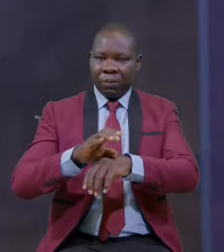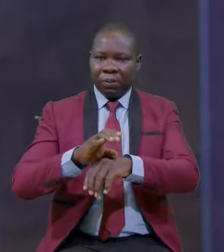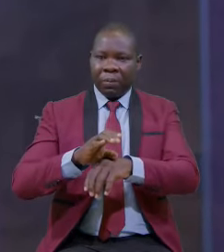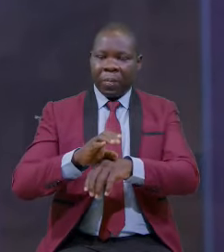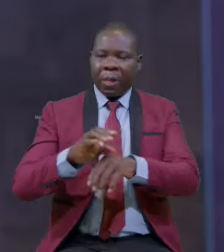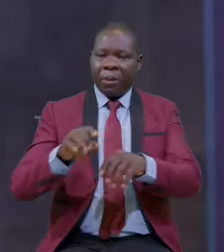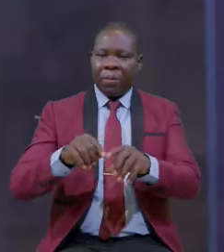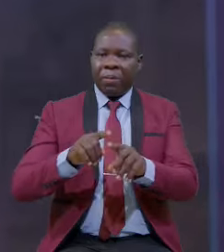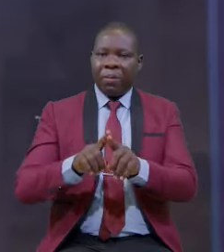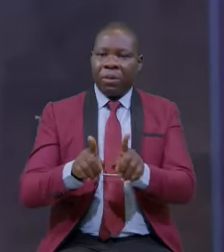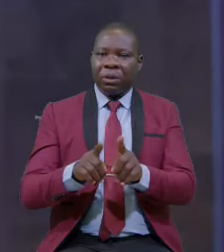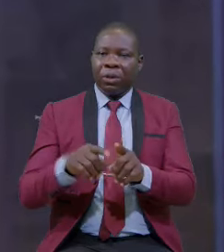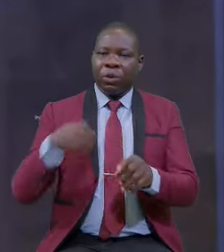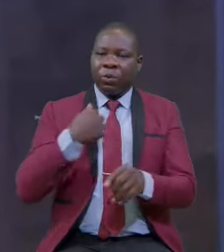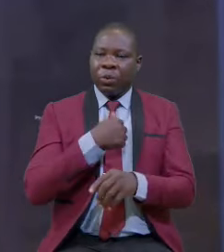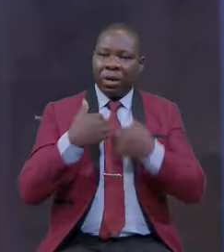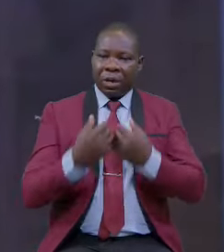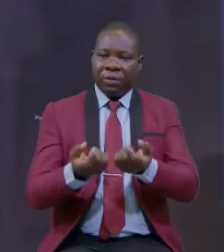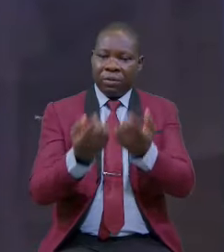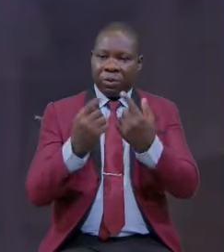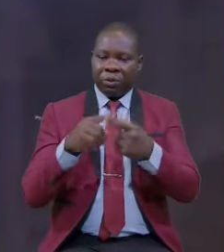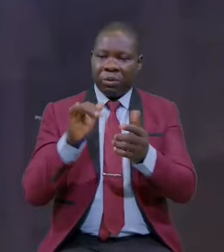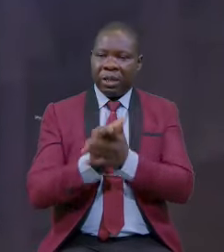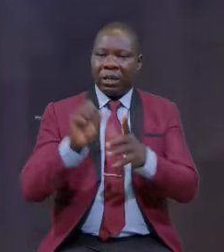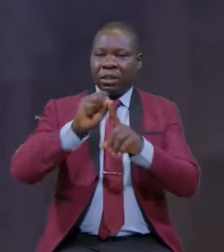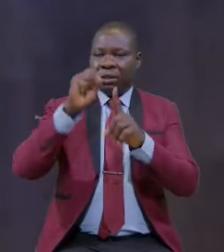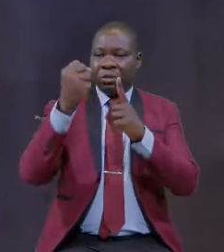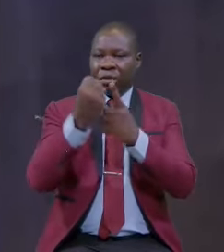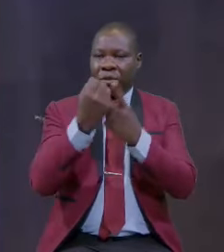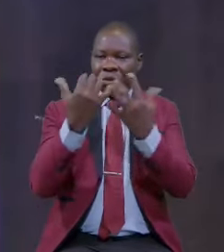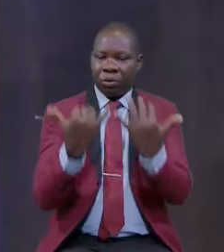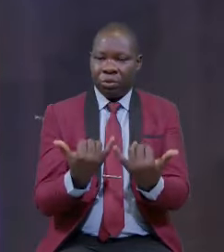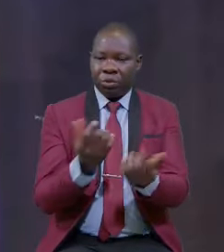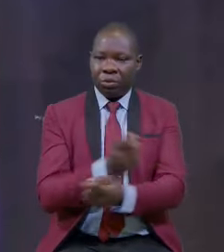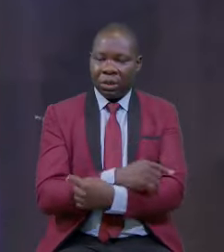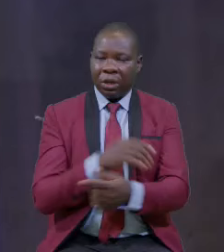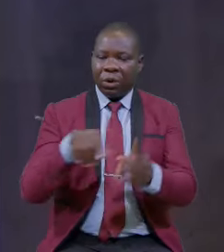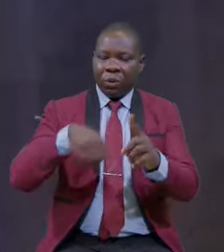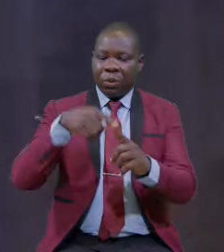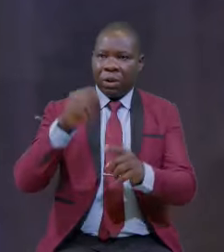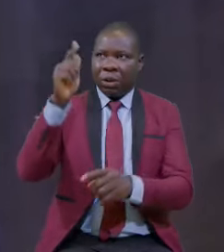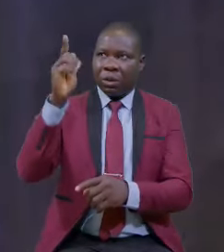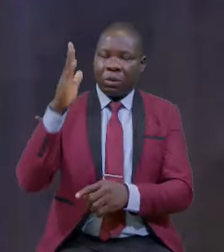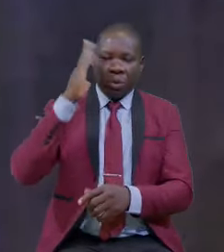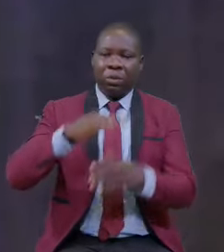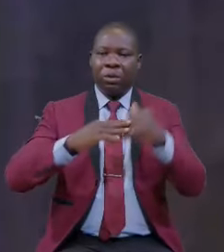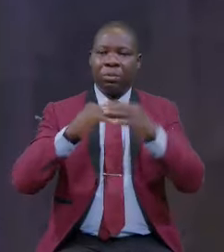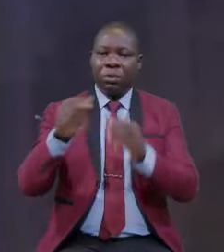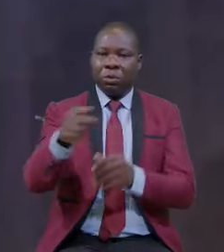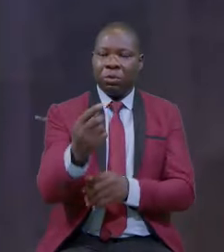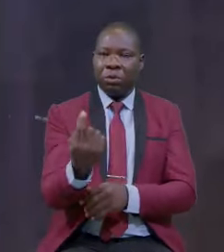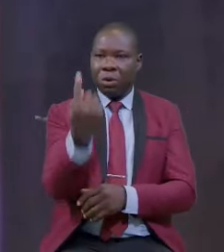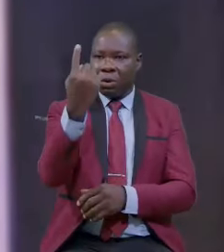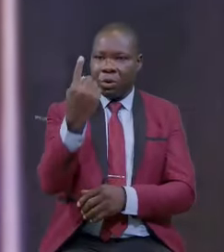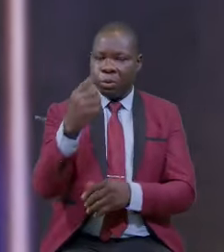situation today where God will build you up. Build your local church and build